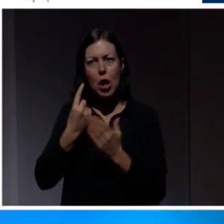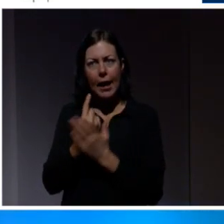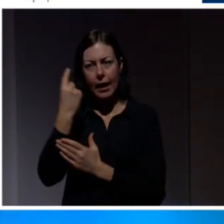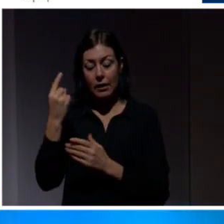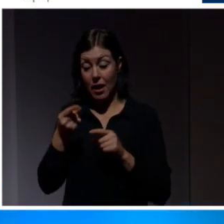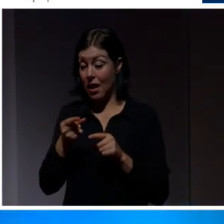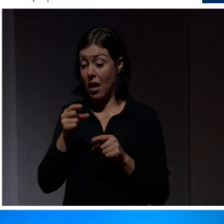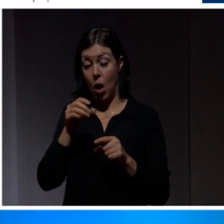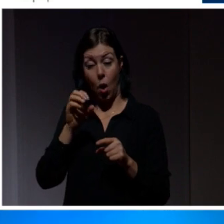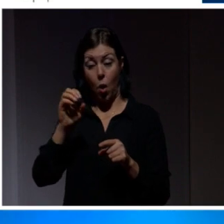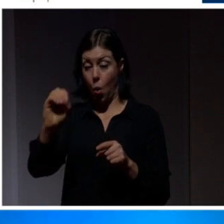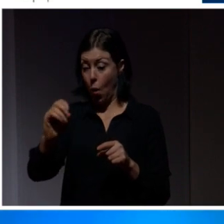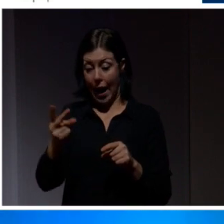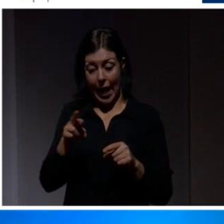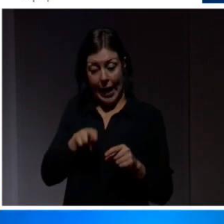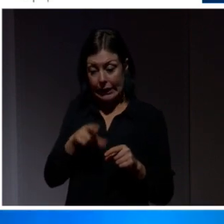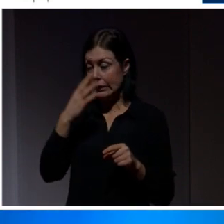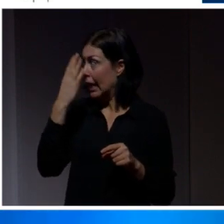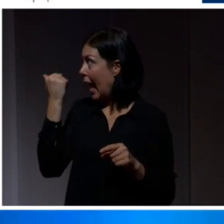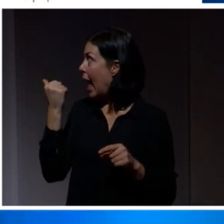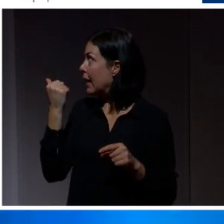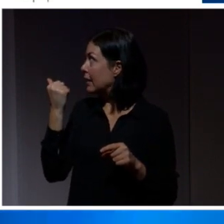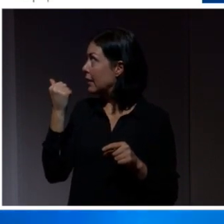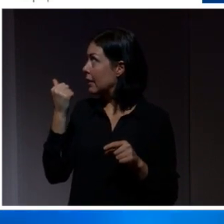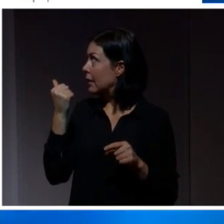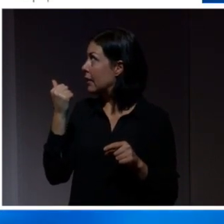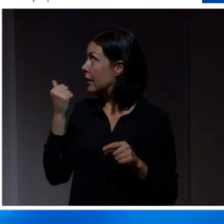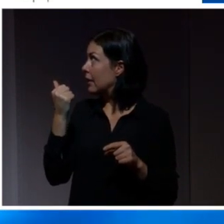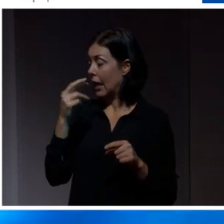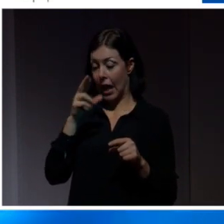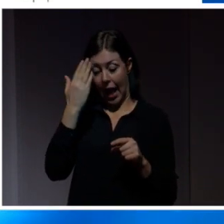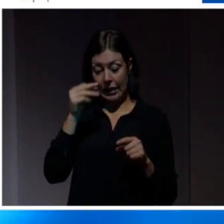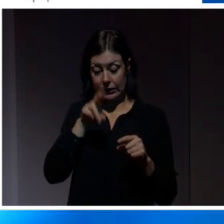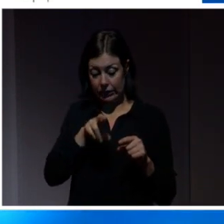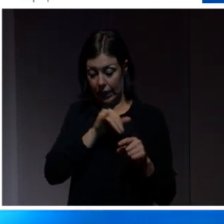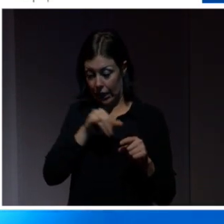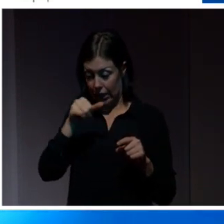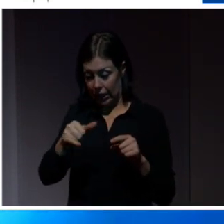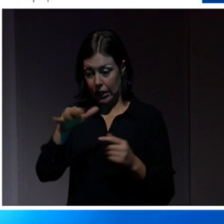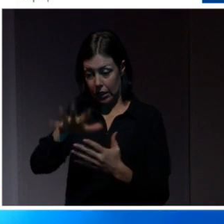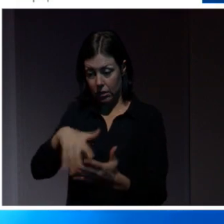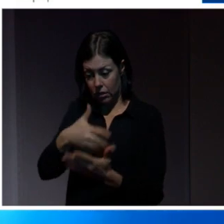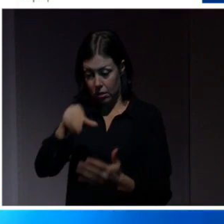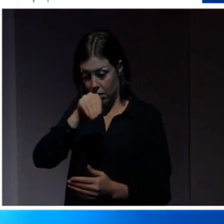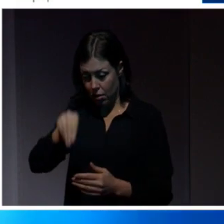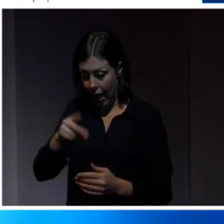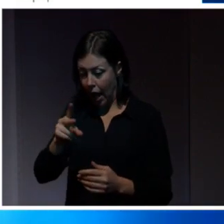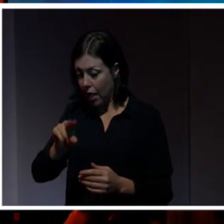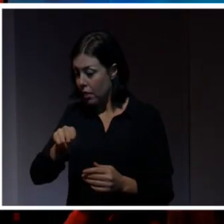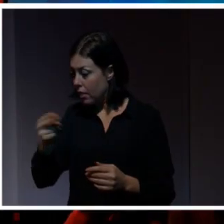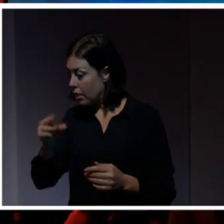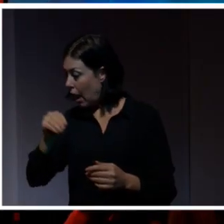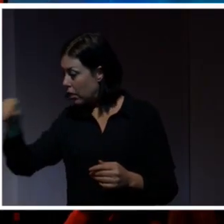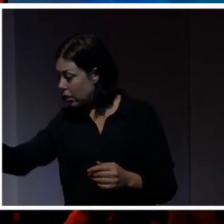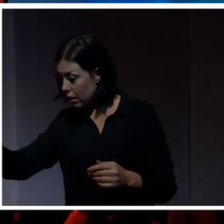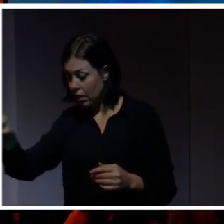see in the on this side, put an X in one of the boxes, or it can put it in another box,